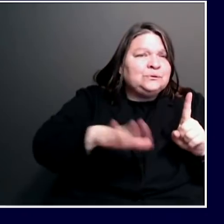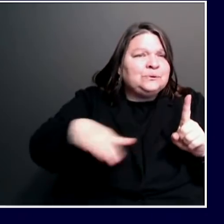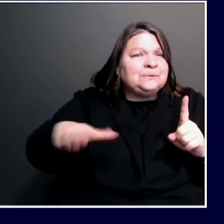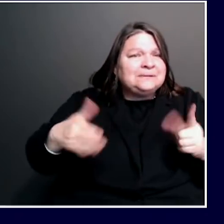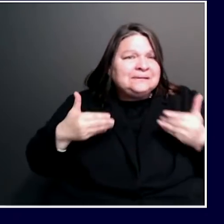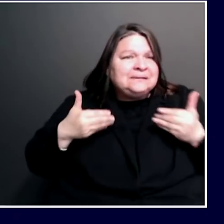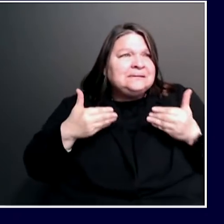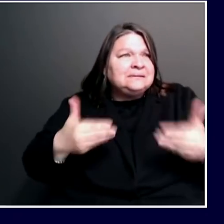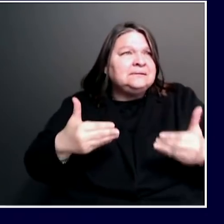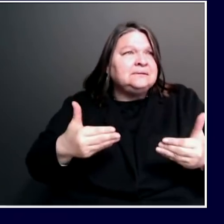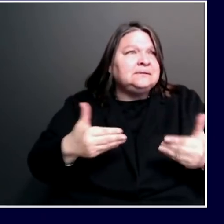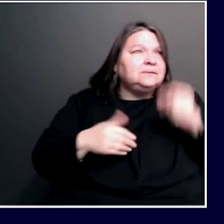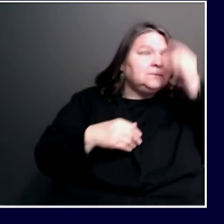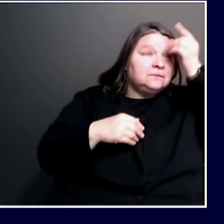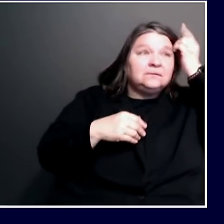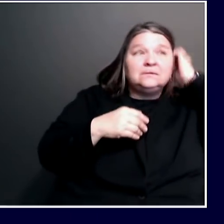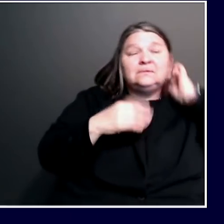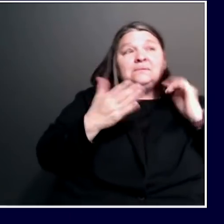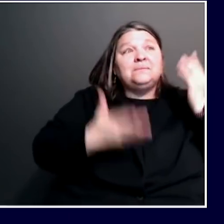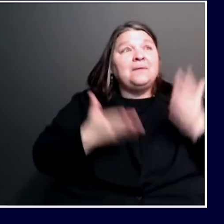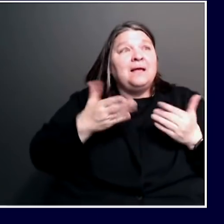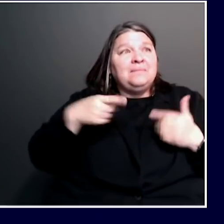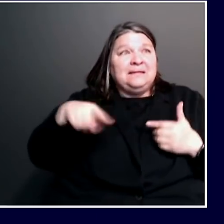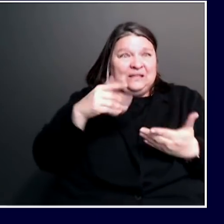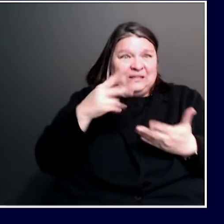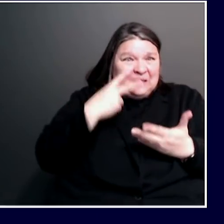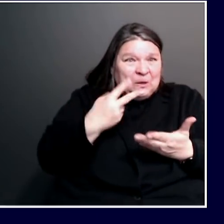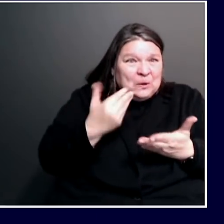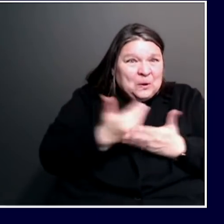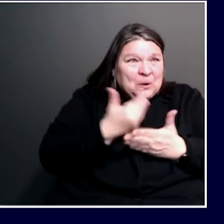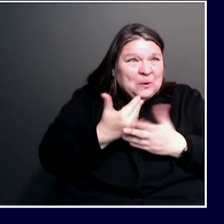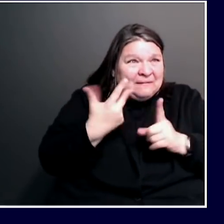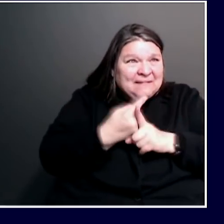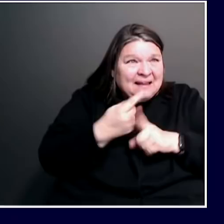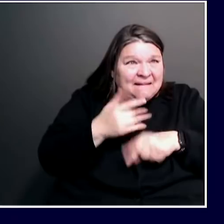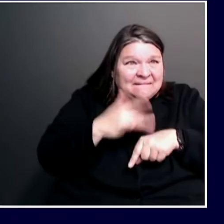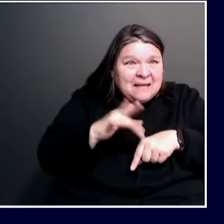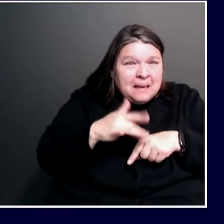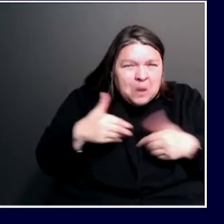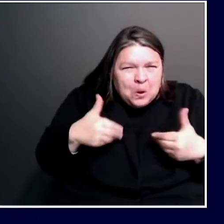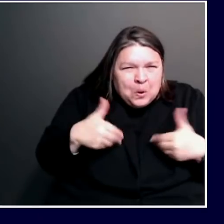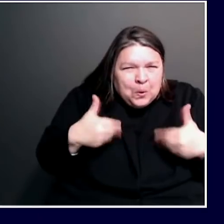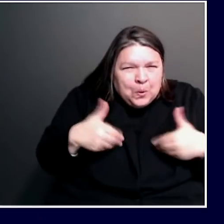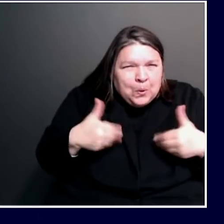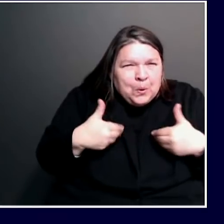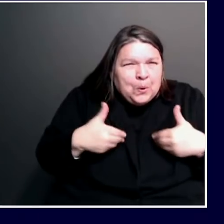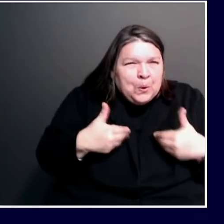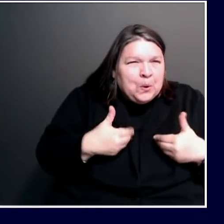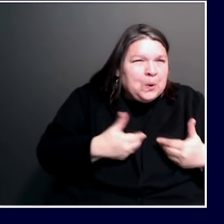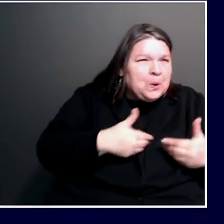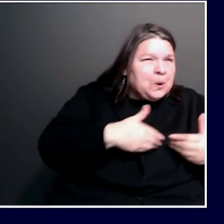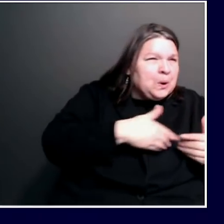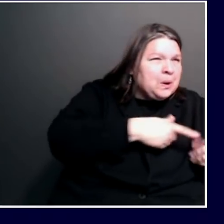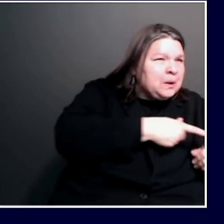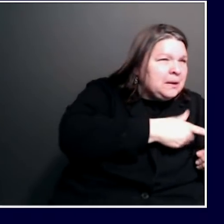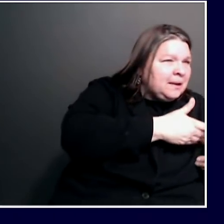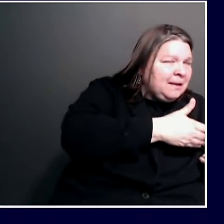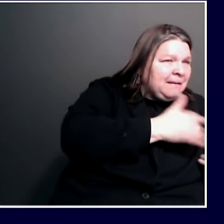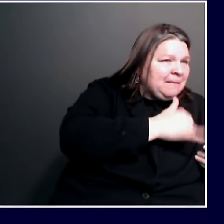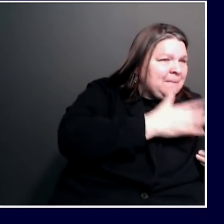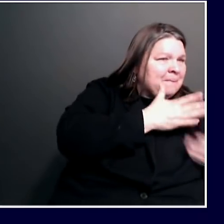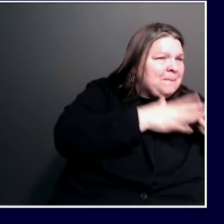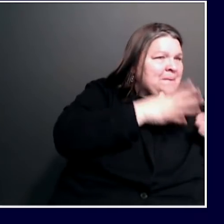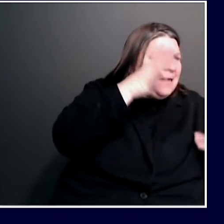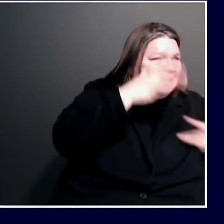at this new vaccine for this even younger age group. Some are very excited about the prospect of it. I think there are others who will say, well, wait a minute.